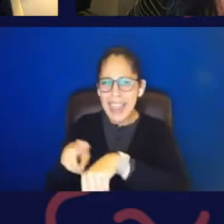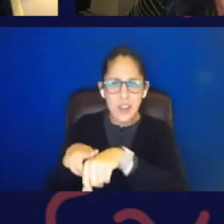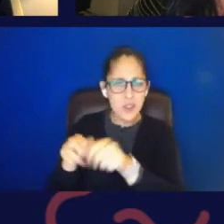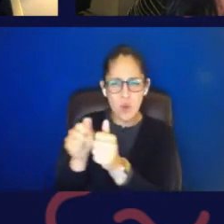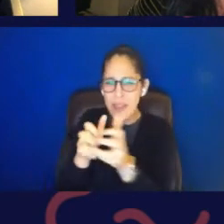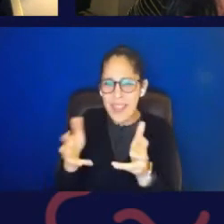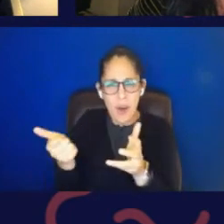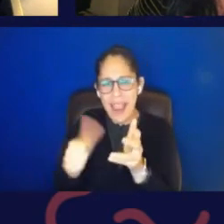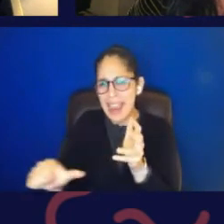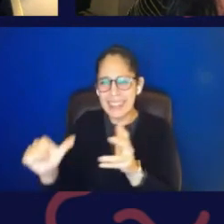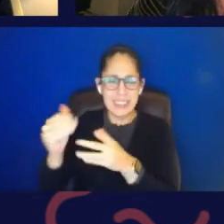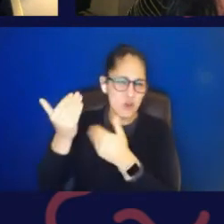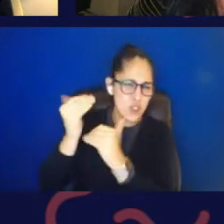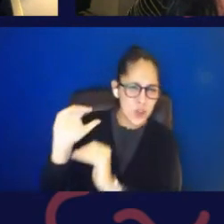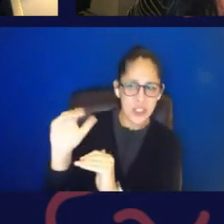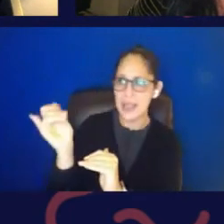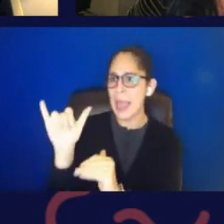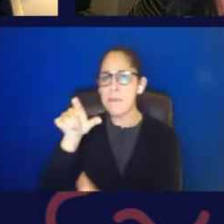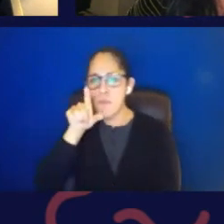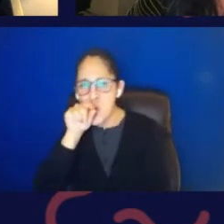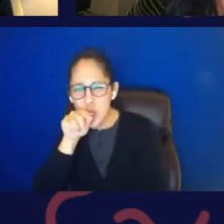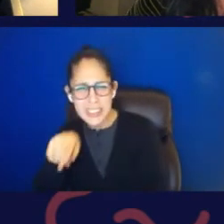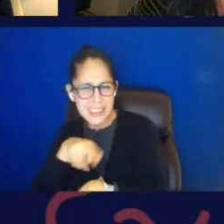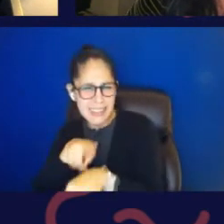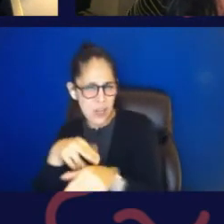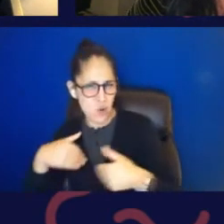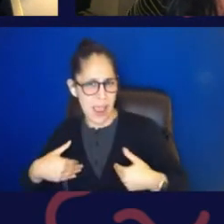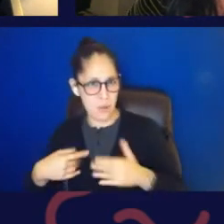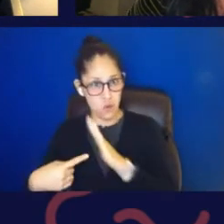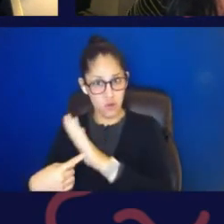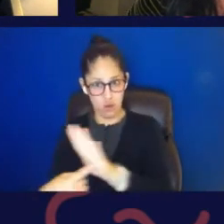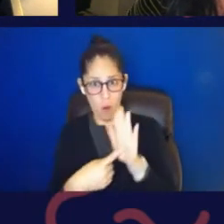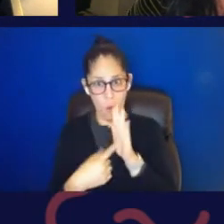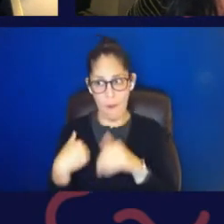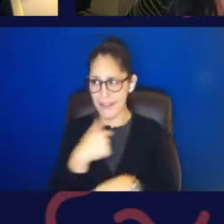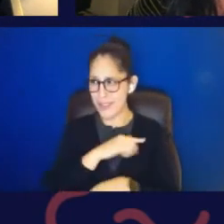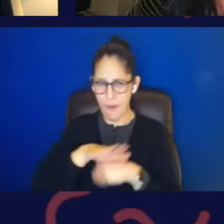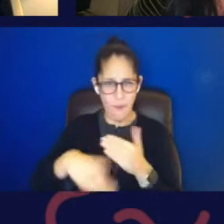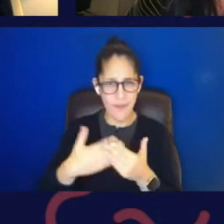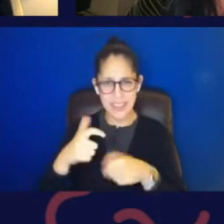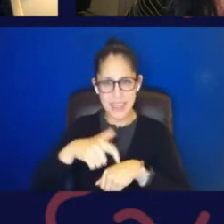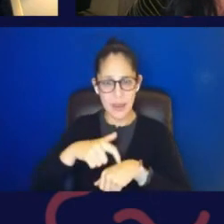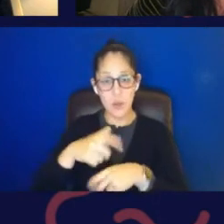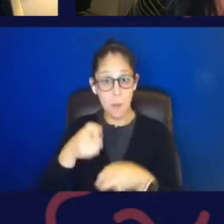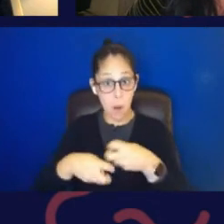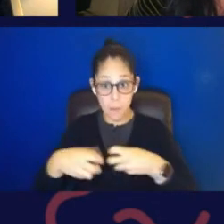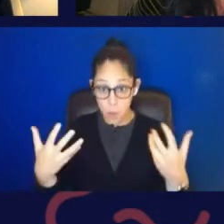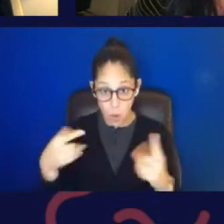be. So yeah, I would say like it the problem is the nation and its concept.